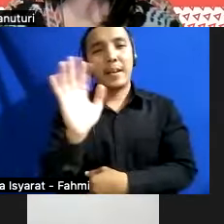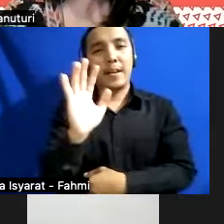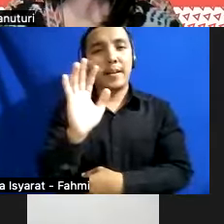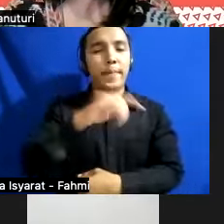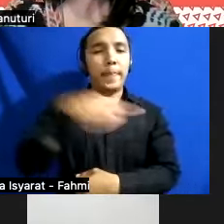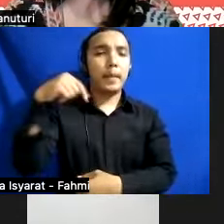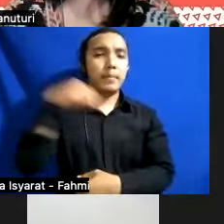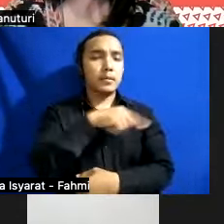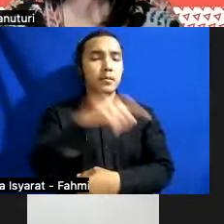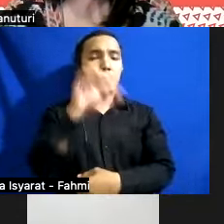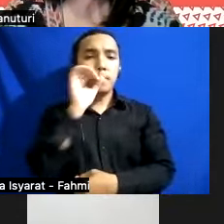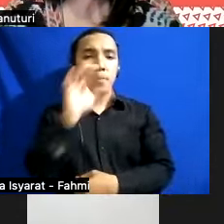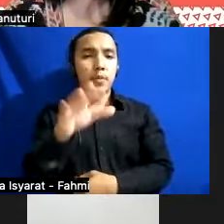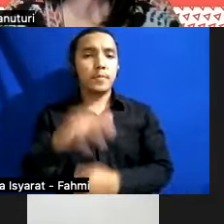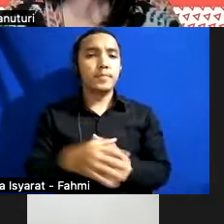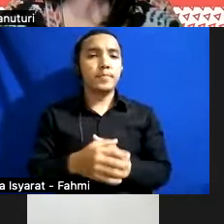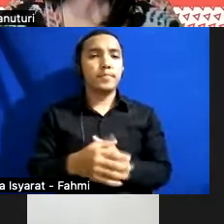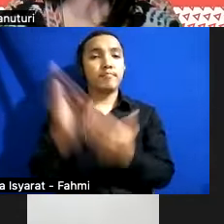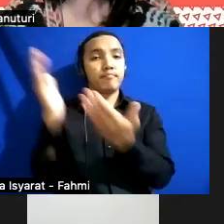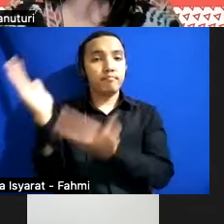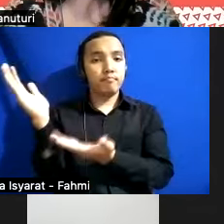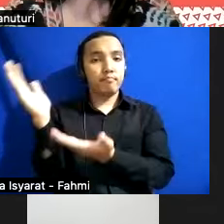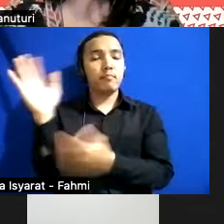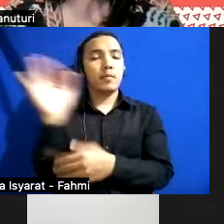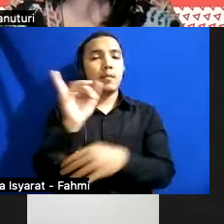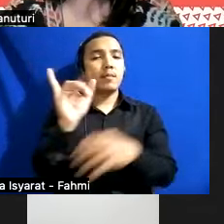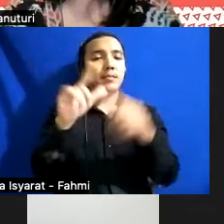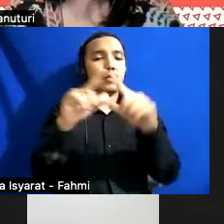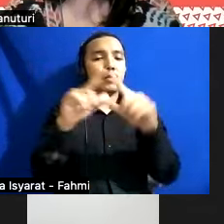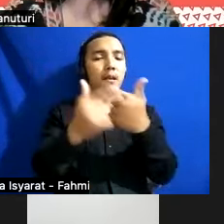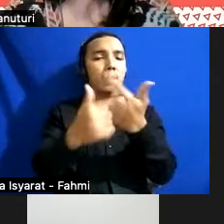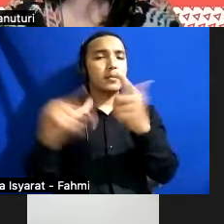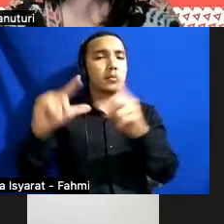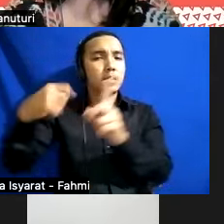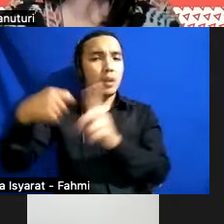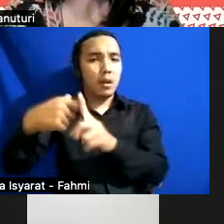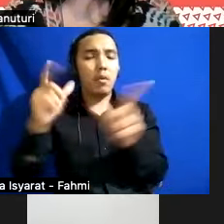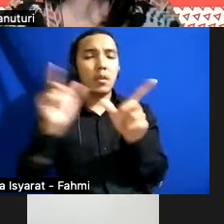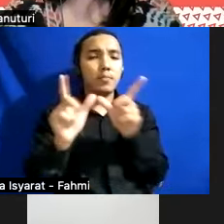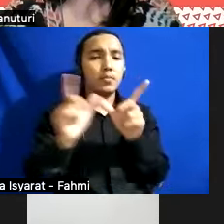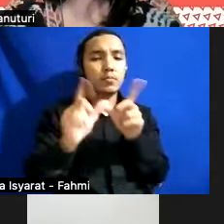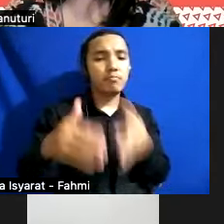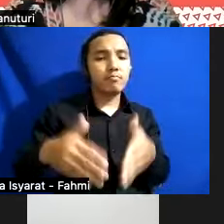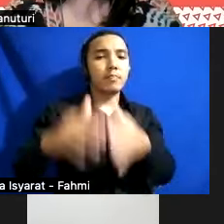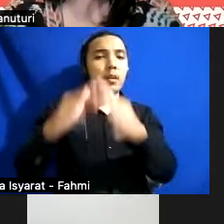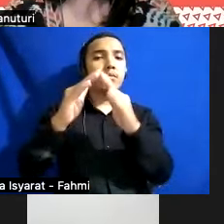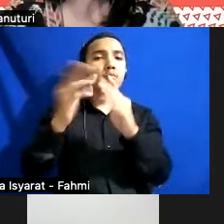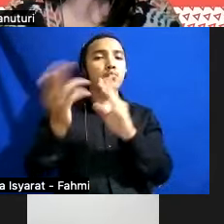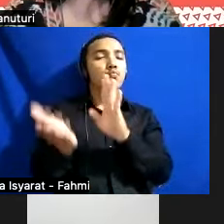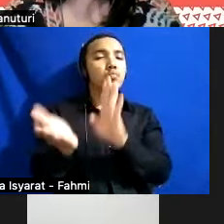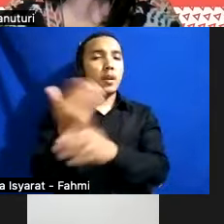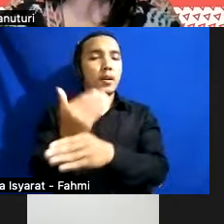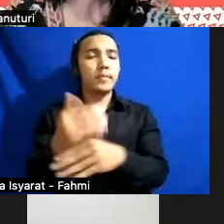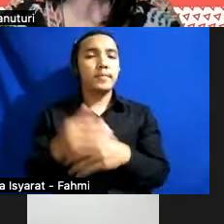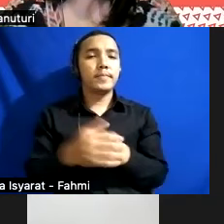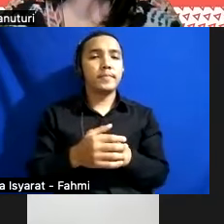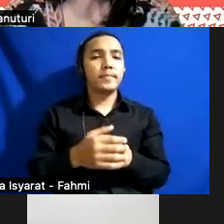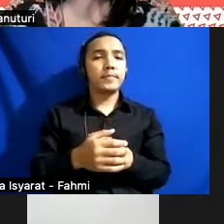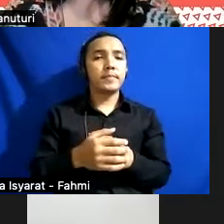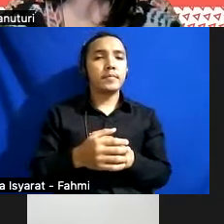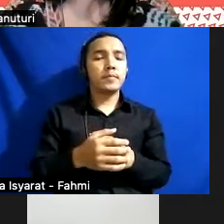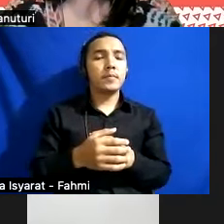nothing at all, but yeah, we can accept this. Although we do need to reconstruct this. Although this is a low deck